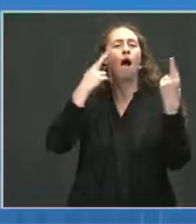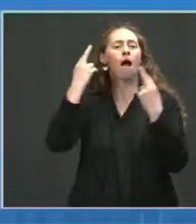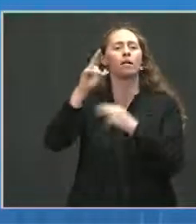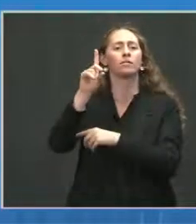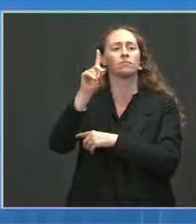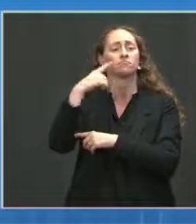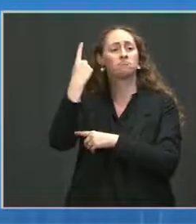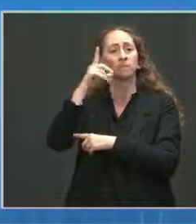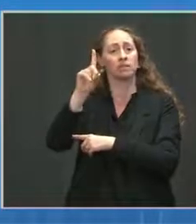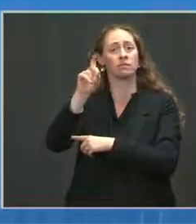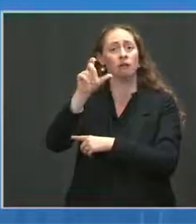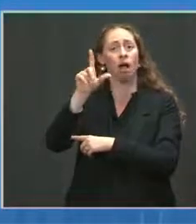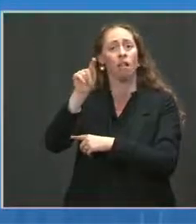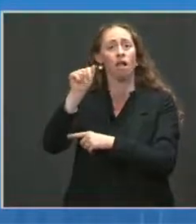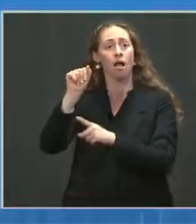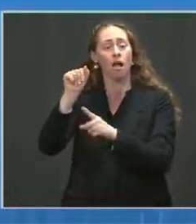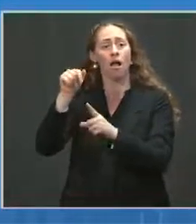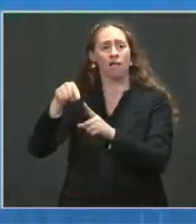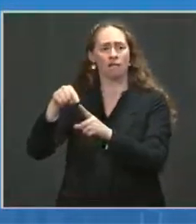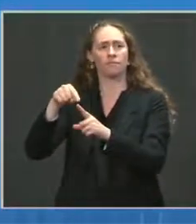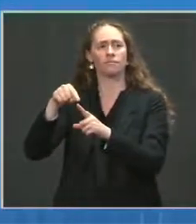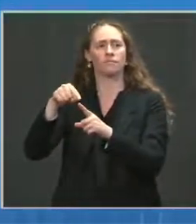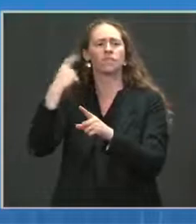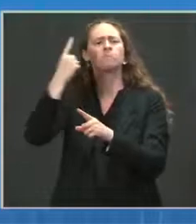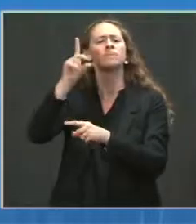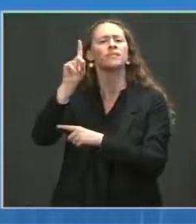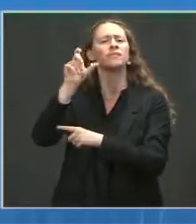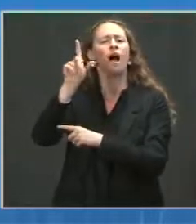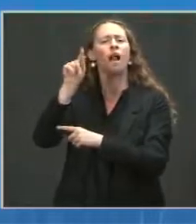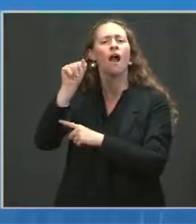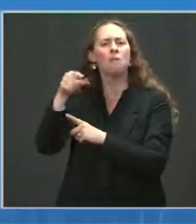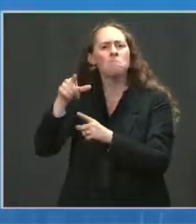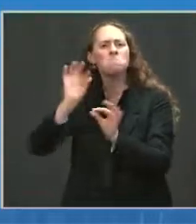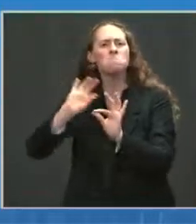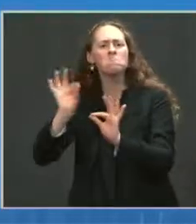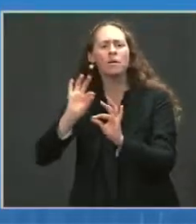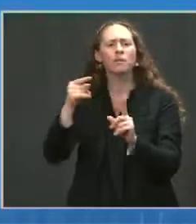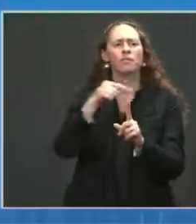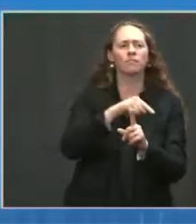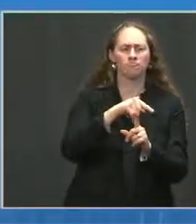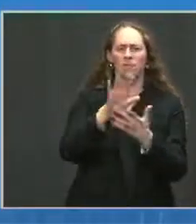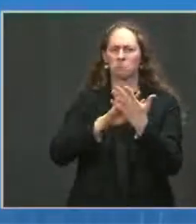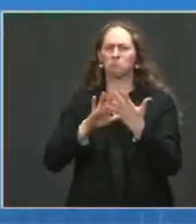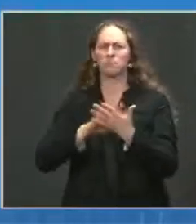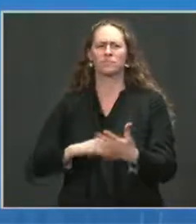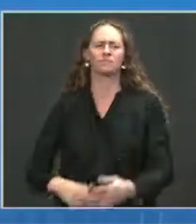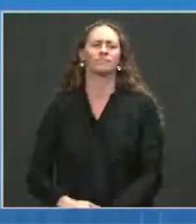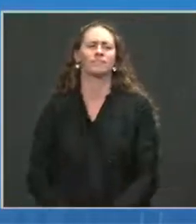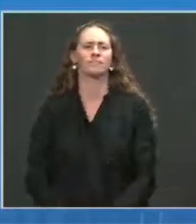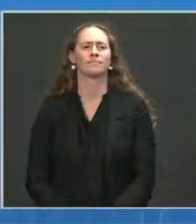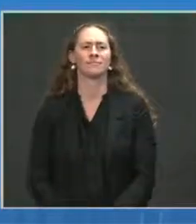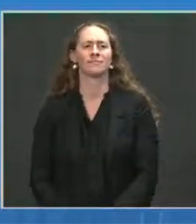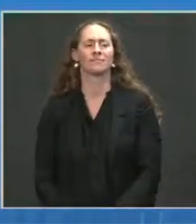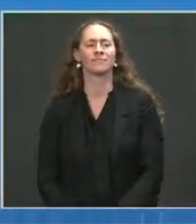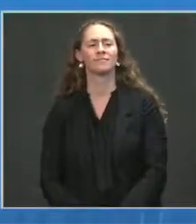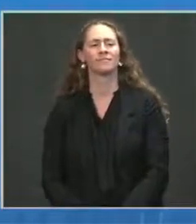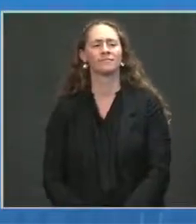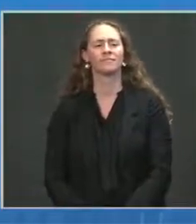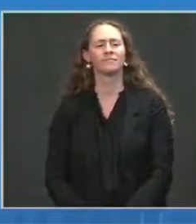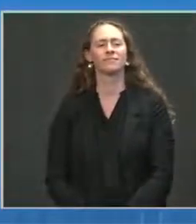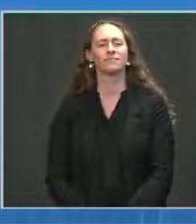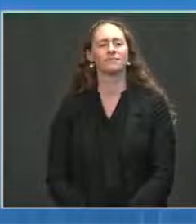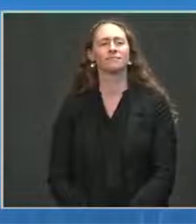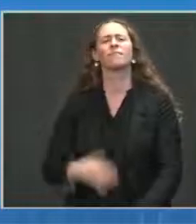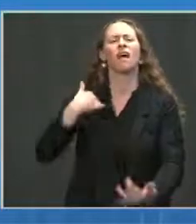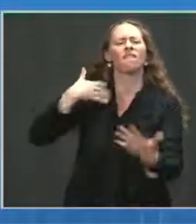Dr. Fauci. Great. Yeah. So we have numerous cohort studies that are examining exactly that. So we have several cohorts, tens of thousands